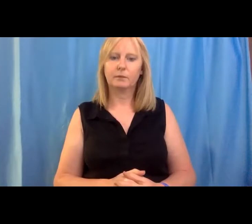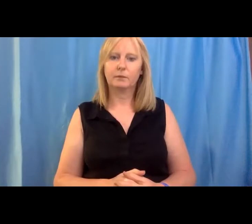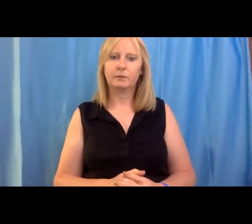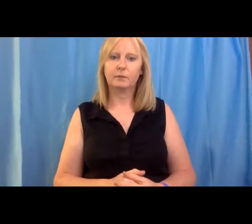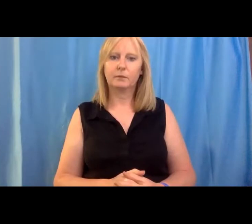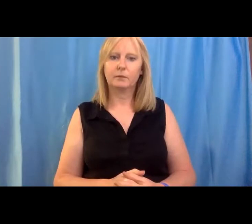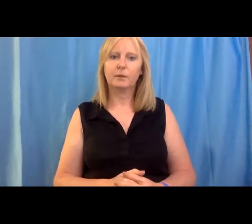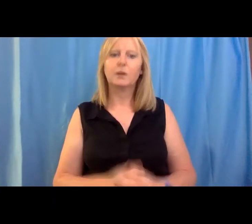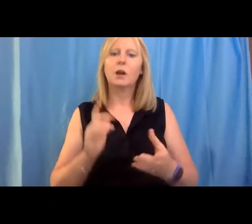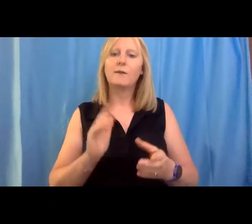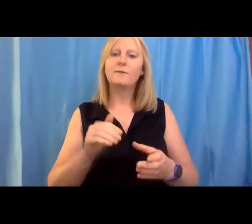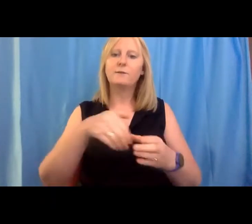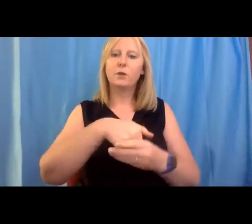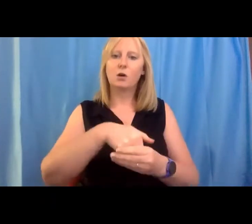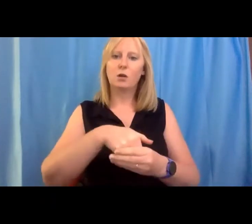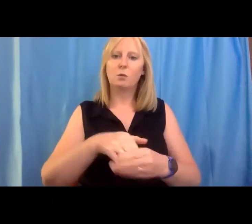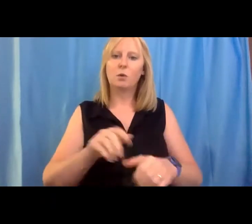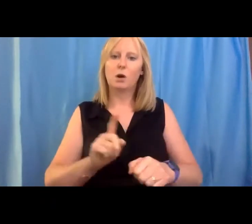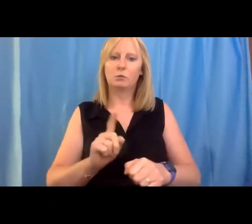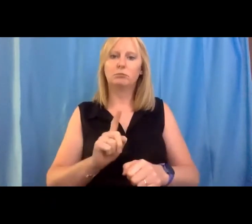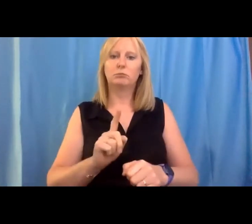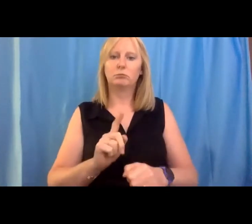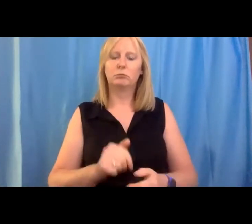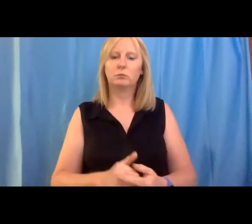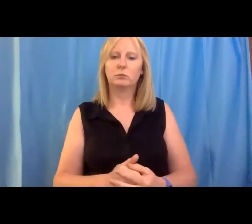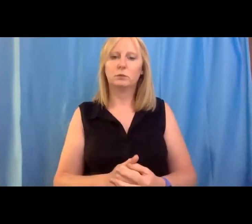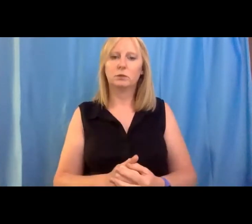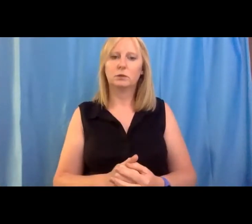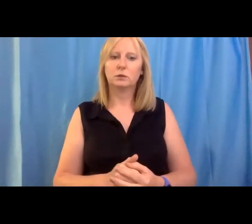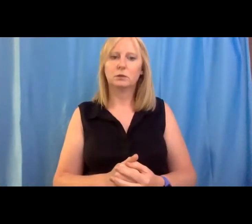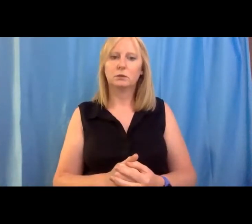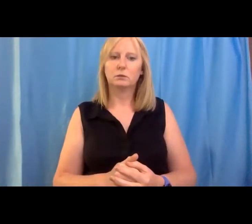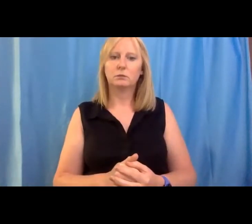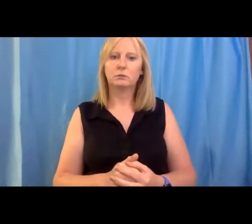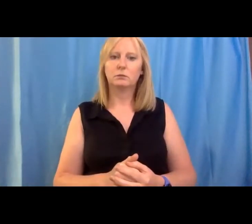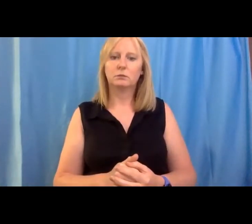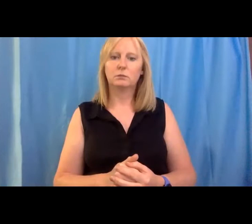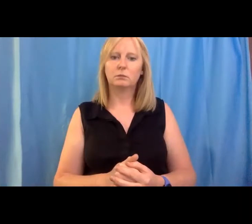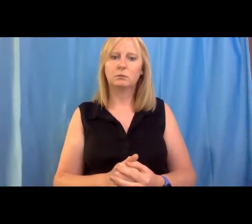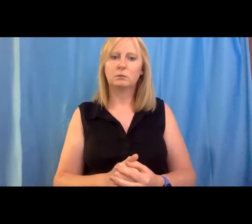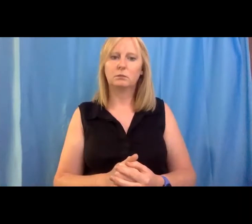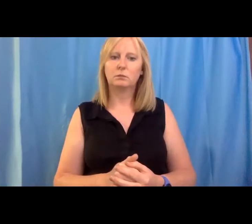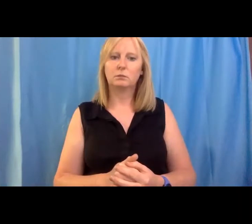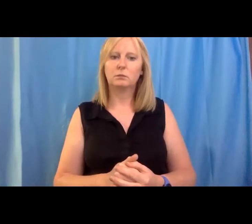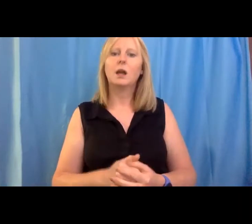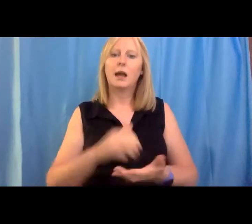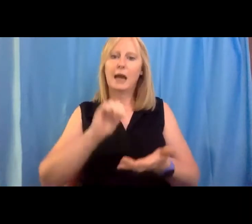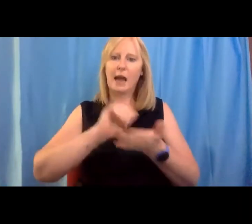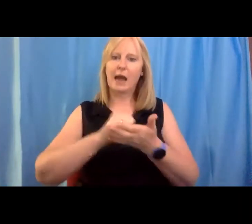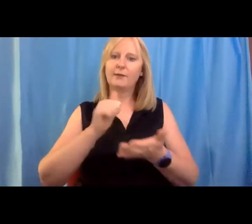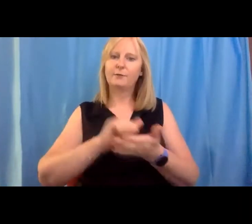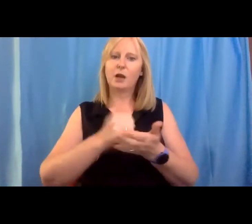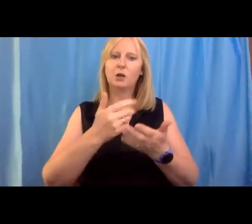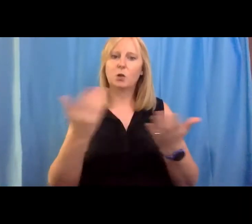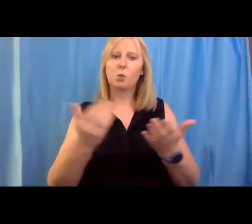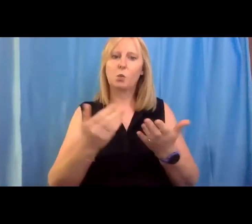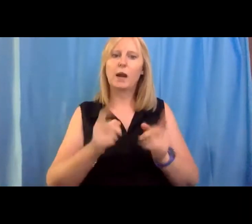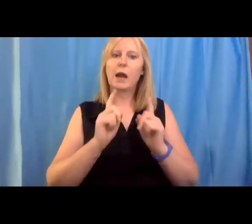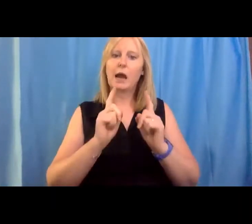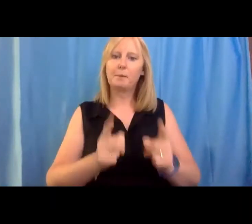what's involved? All the adverts for public appointments are on the Appointed for